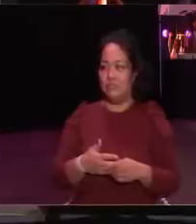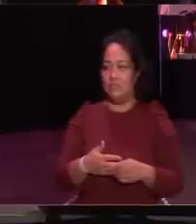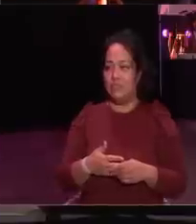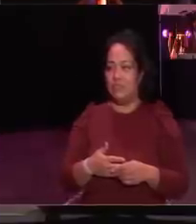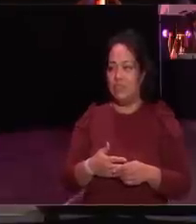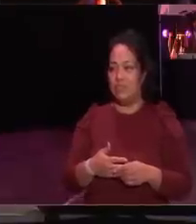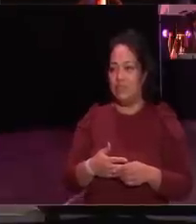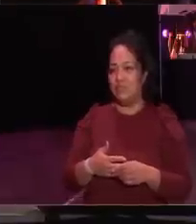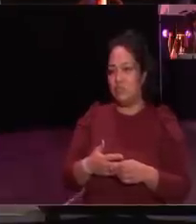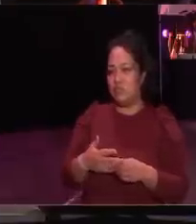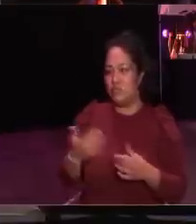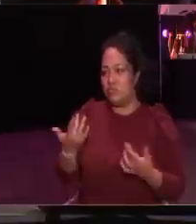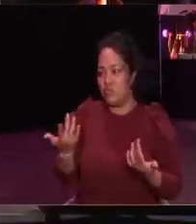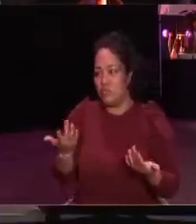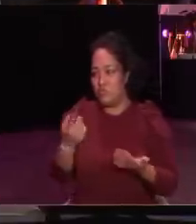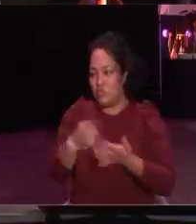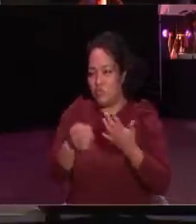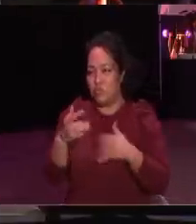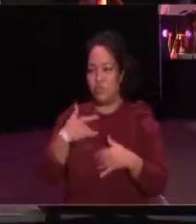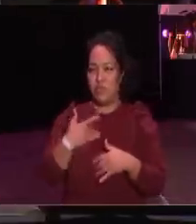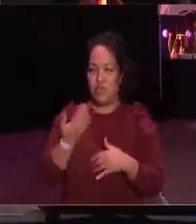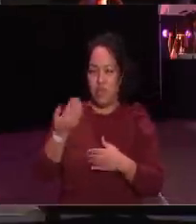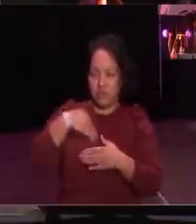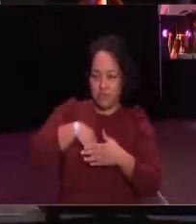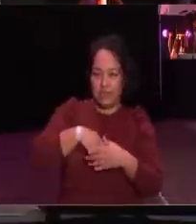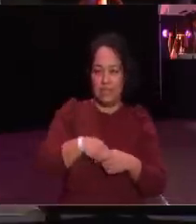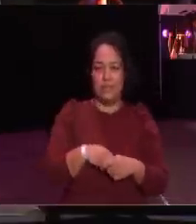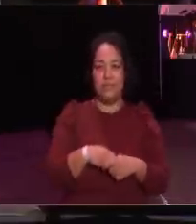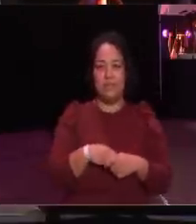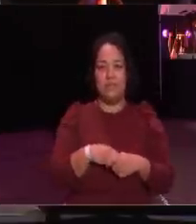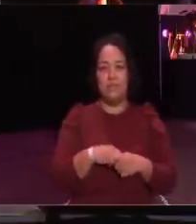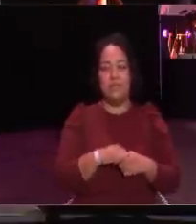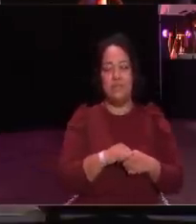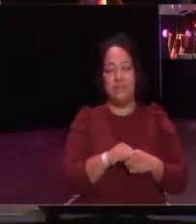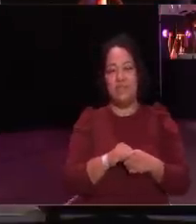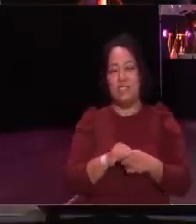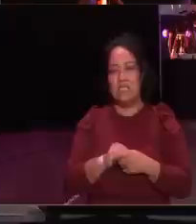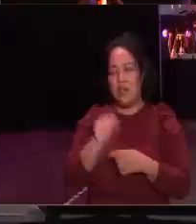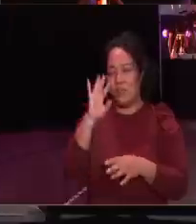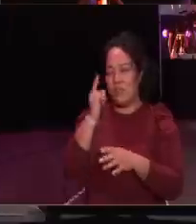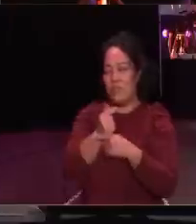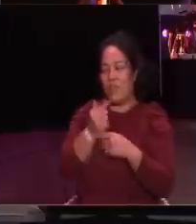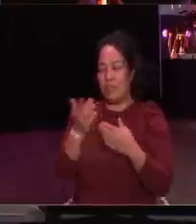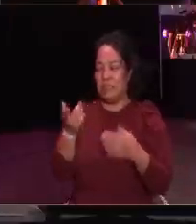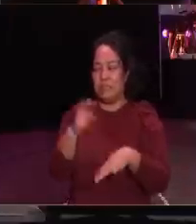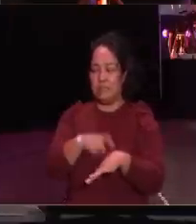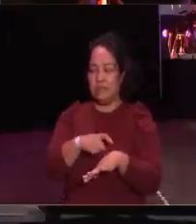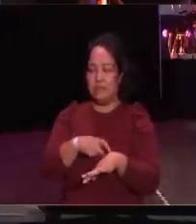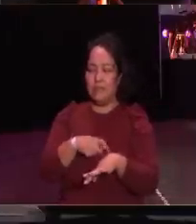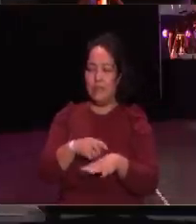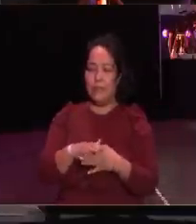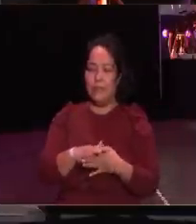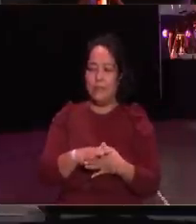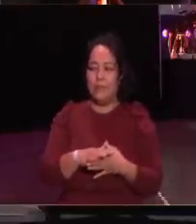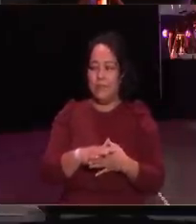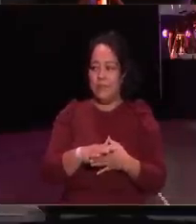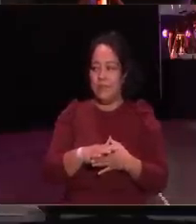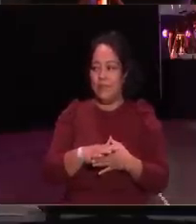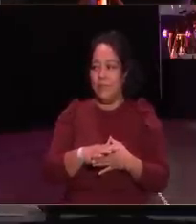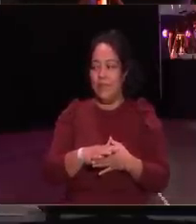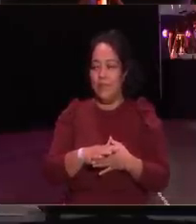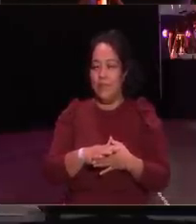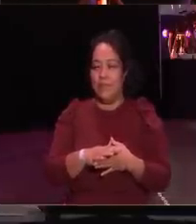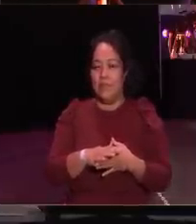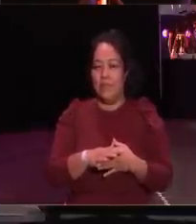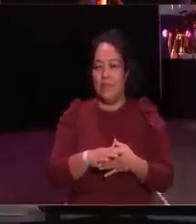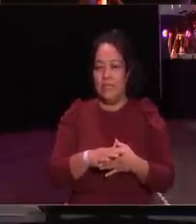feel within you? Amados hermanos, en estos días, dear brothers, in these times, es imposible que un predicador tome el